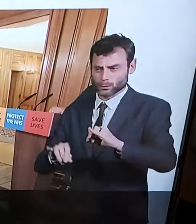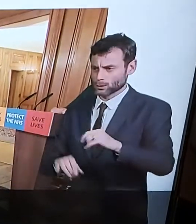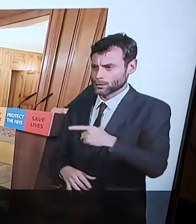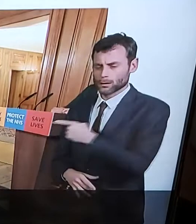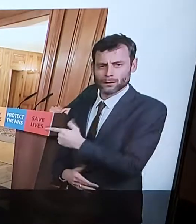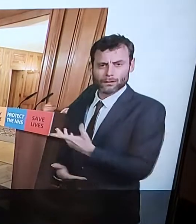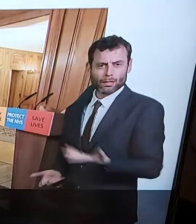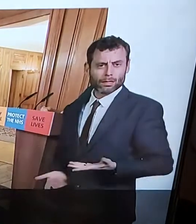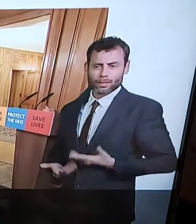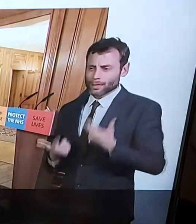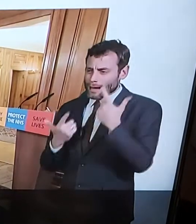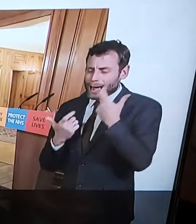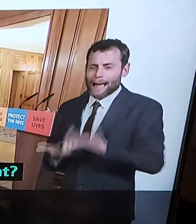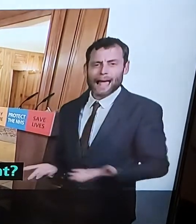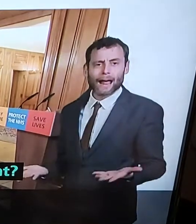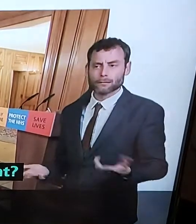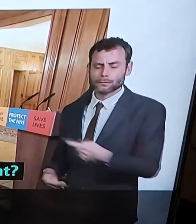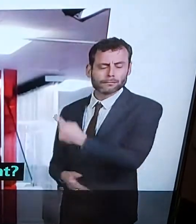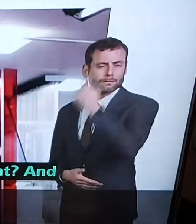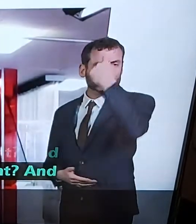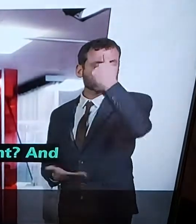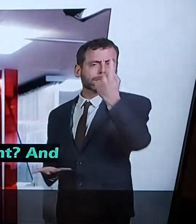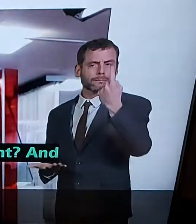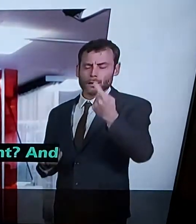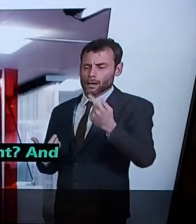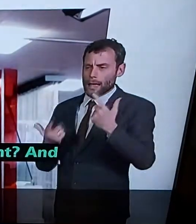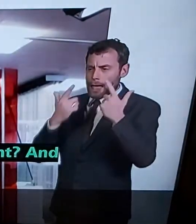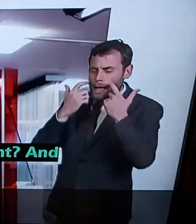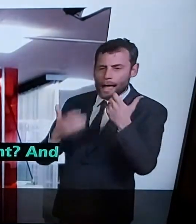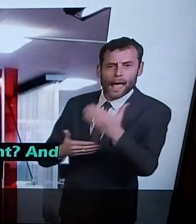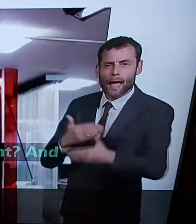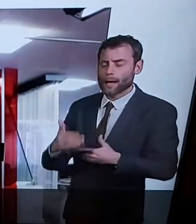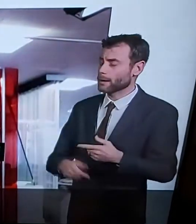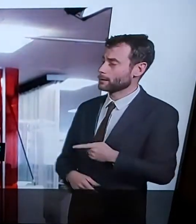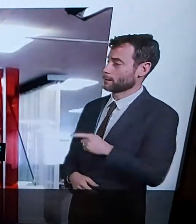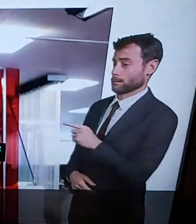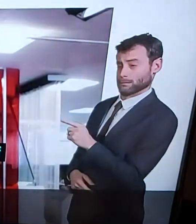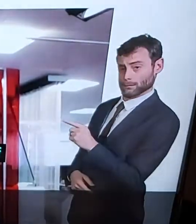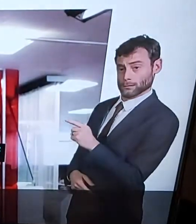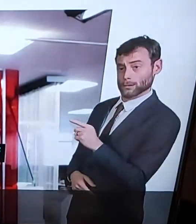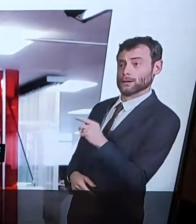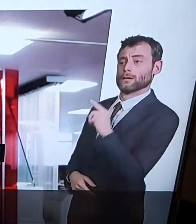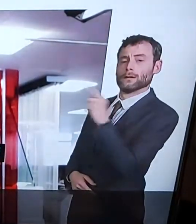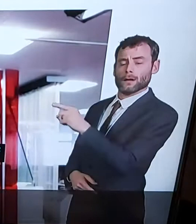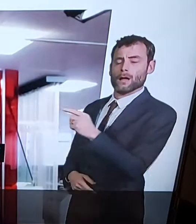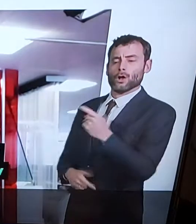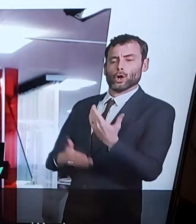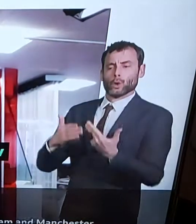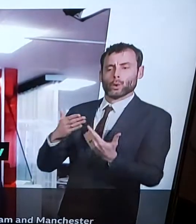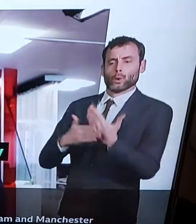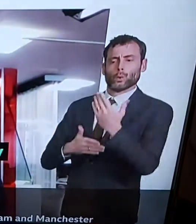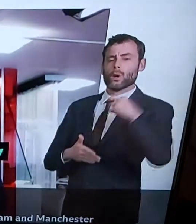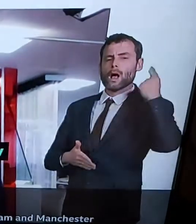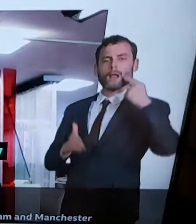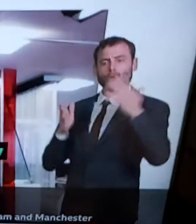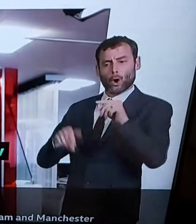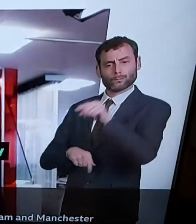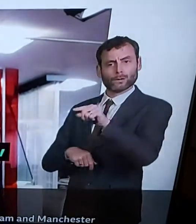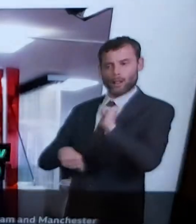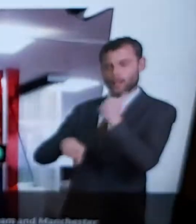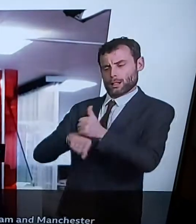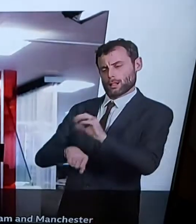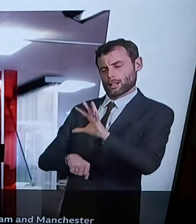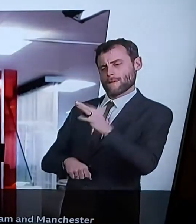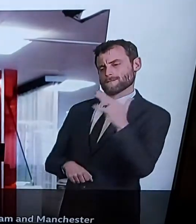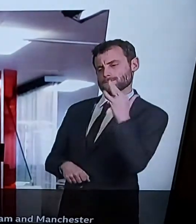Simon Stevens, a couple of questions, if I may. The new London hospital will have 500 intensive care beds by next week.